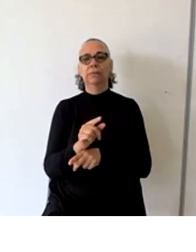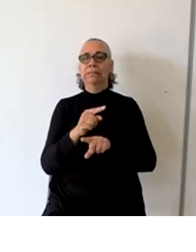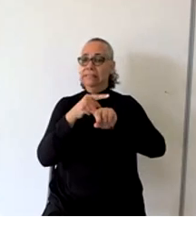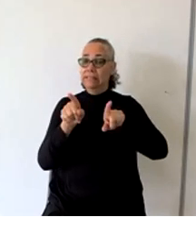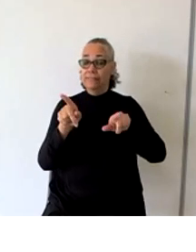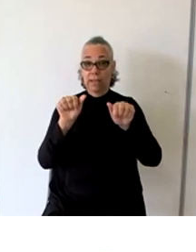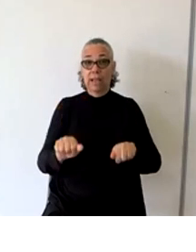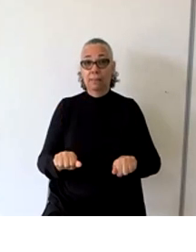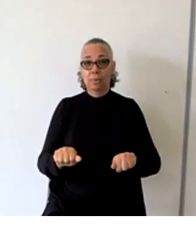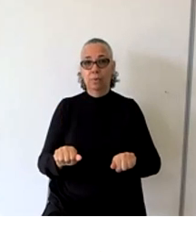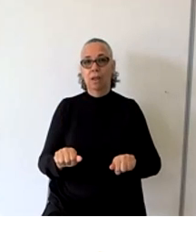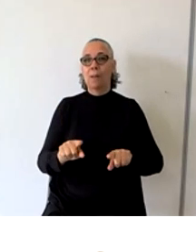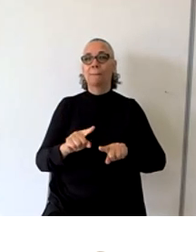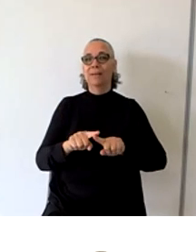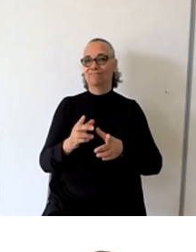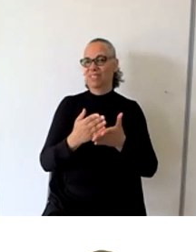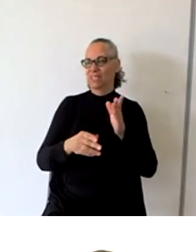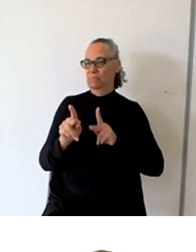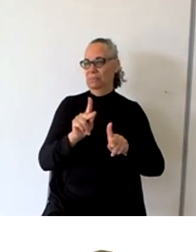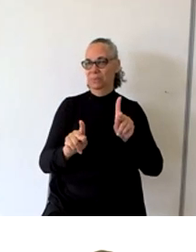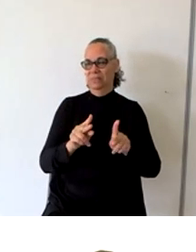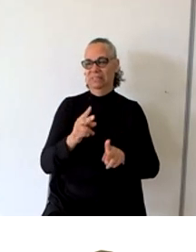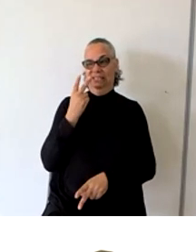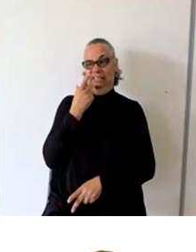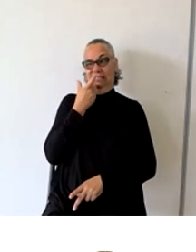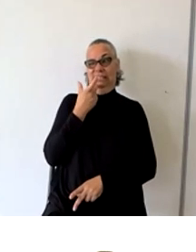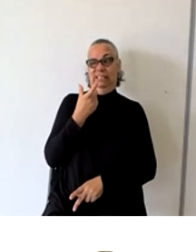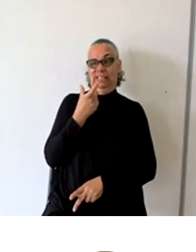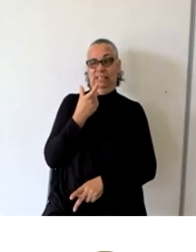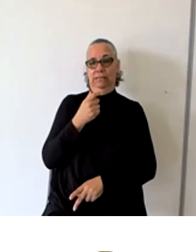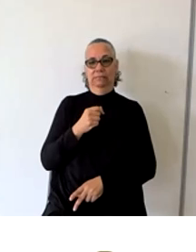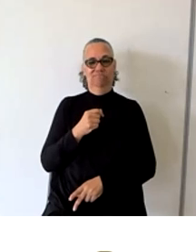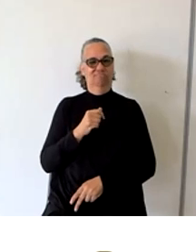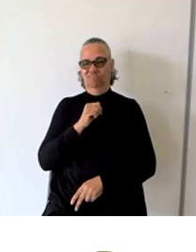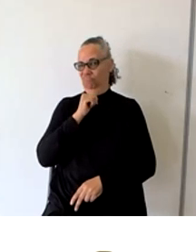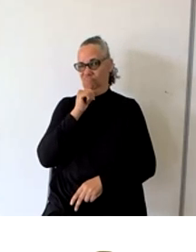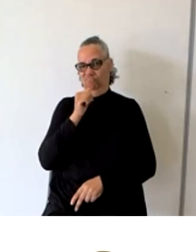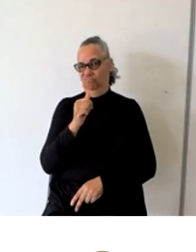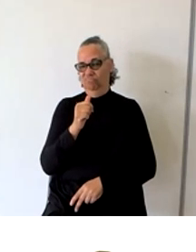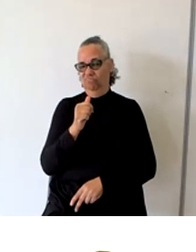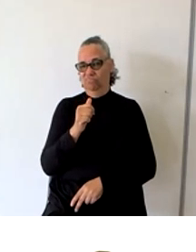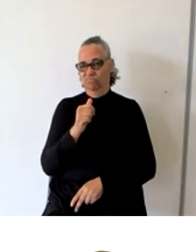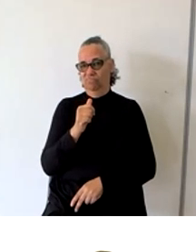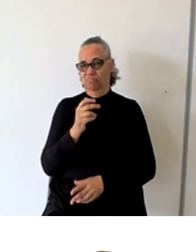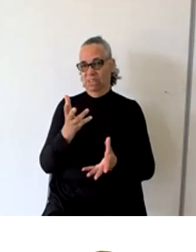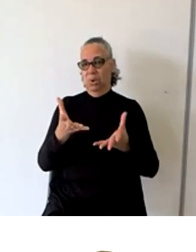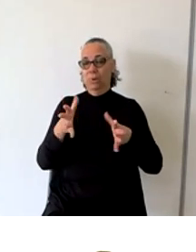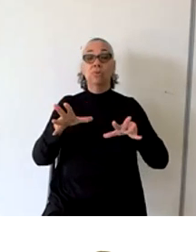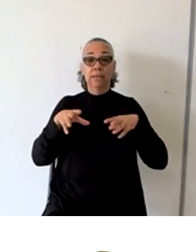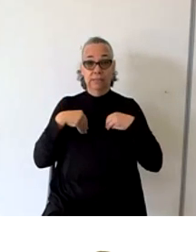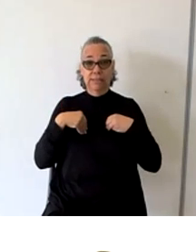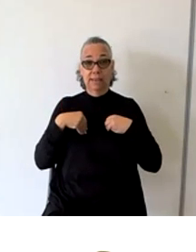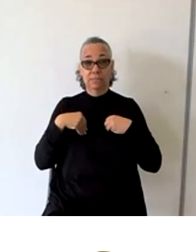a lot of people see that as, you know, not wanting to accept